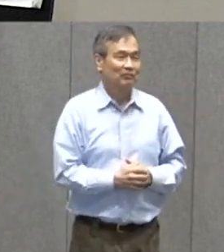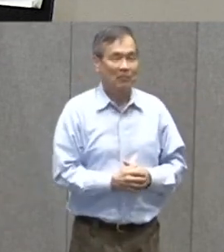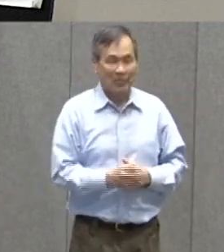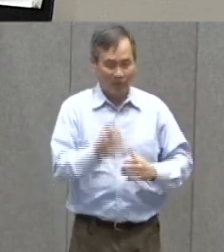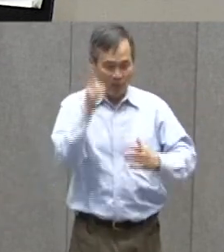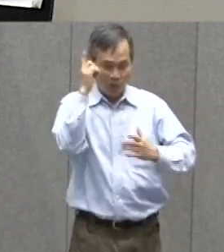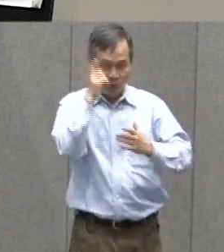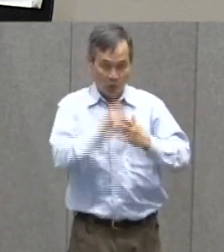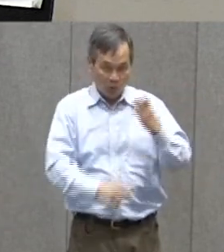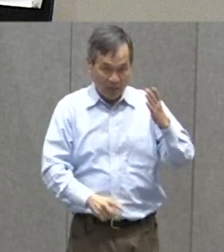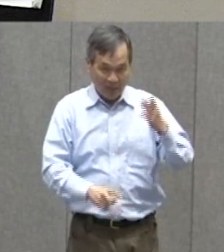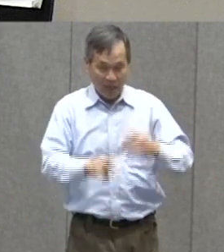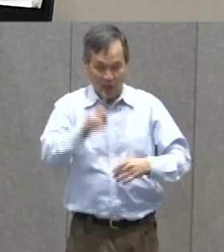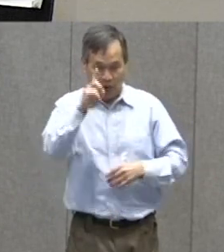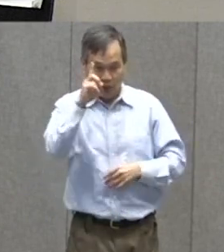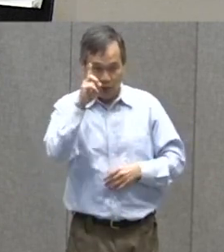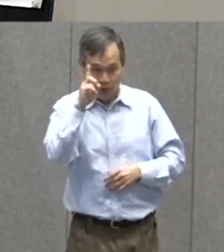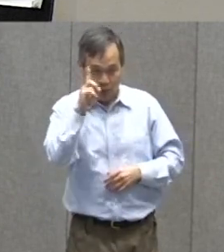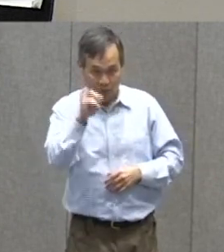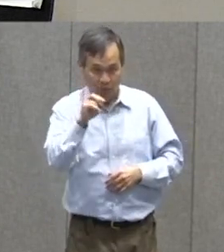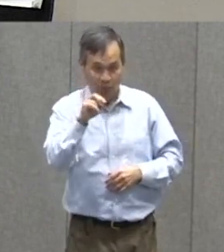think